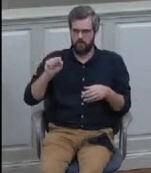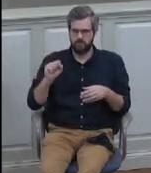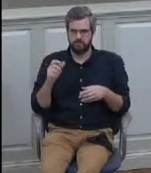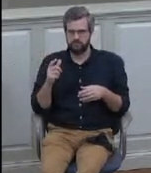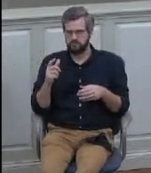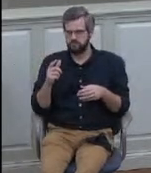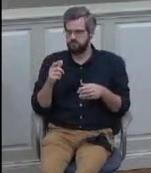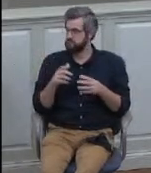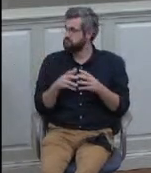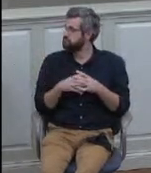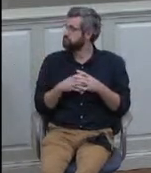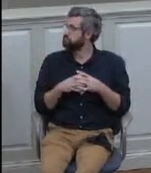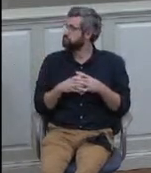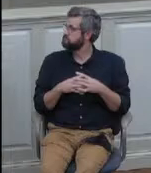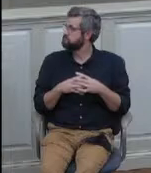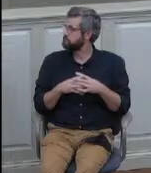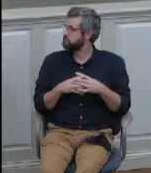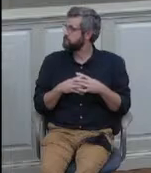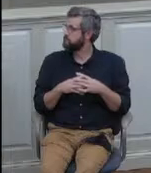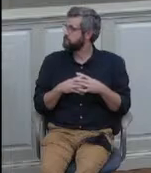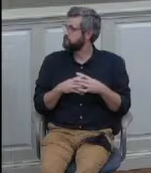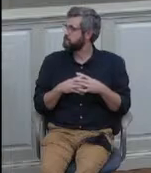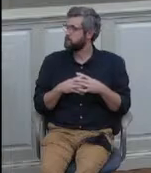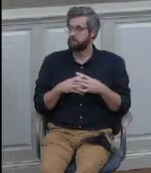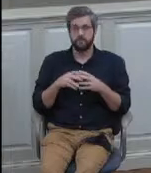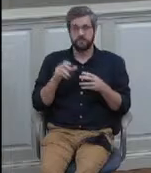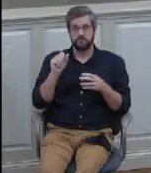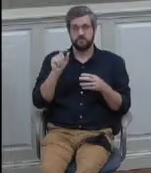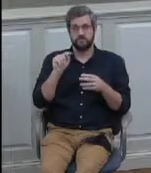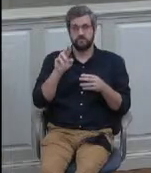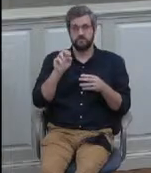can. And then, like I was saying, the Main Street streetscape design,